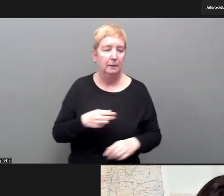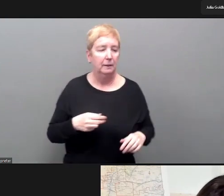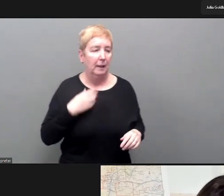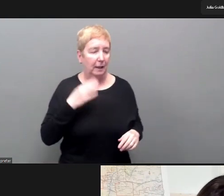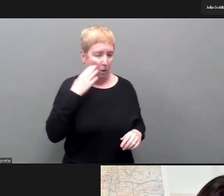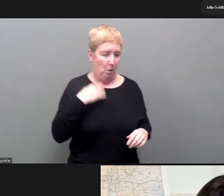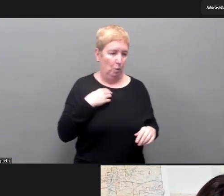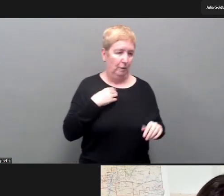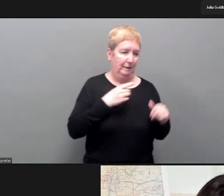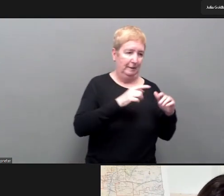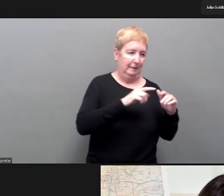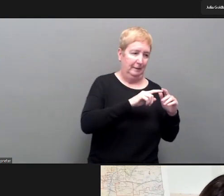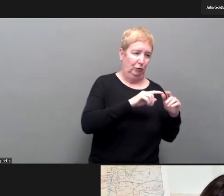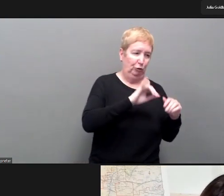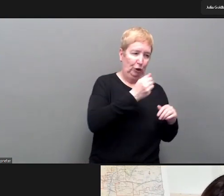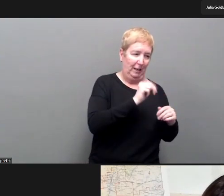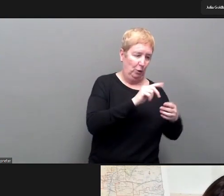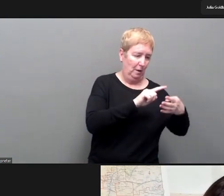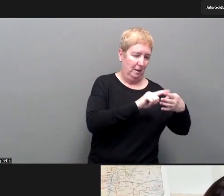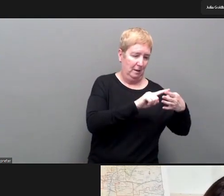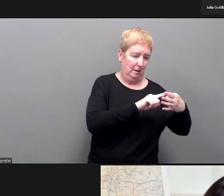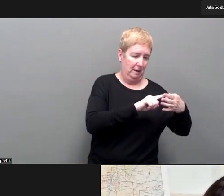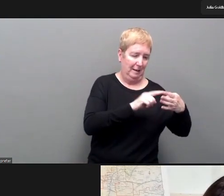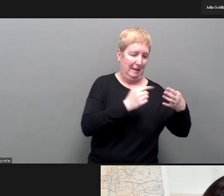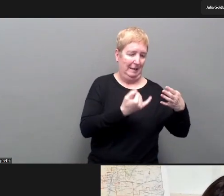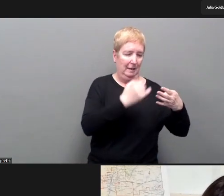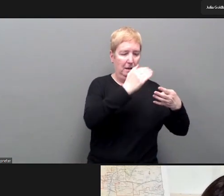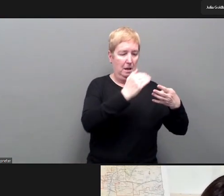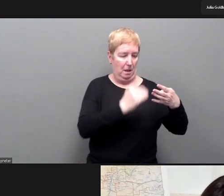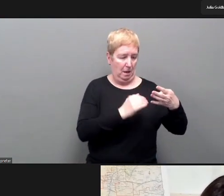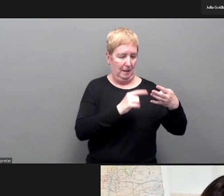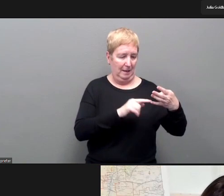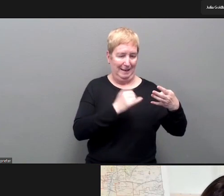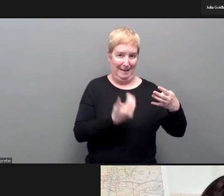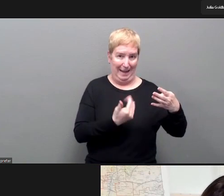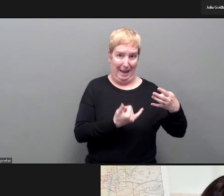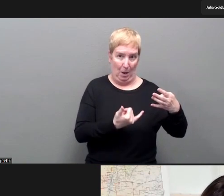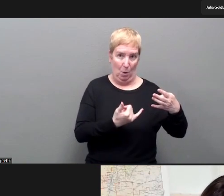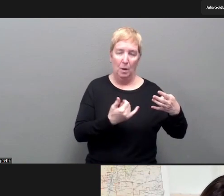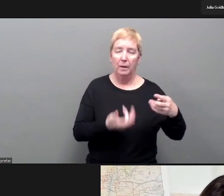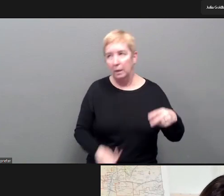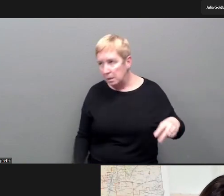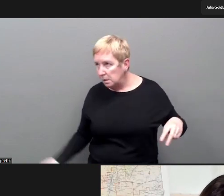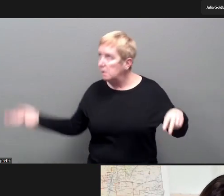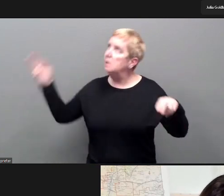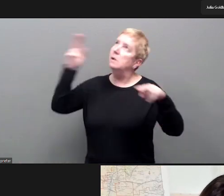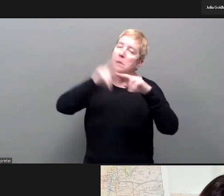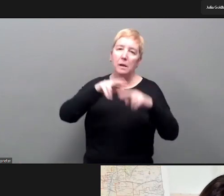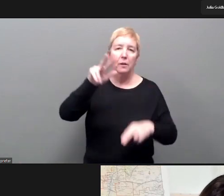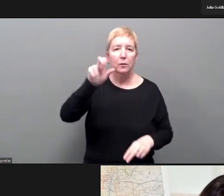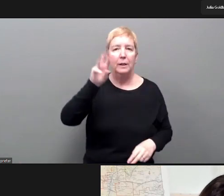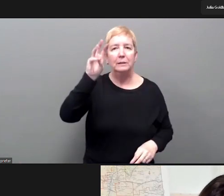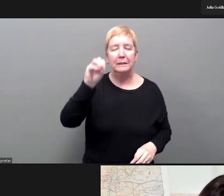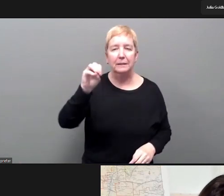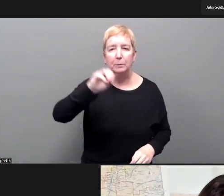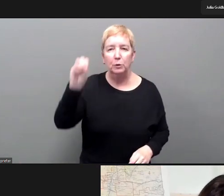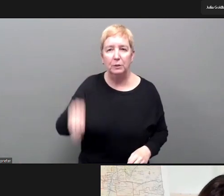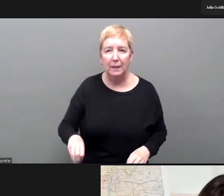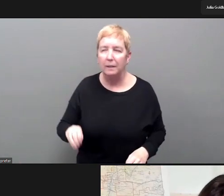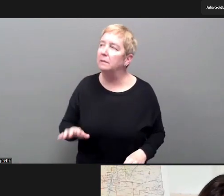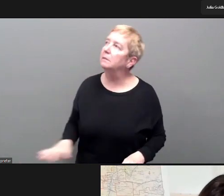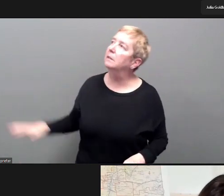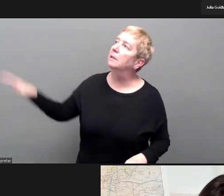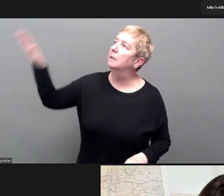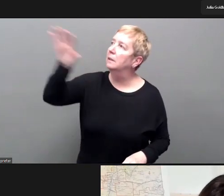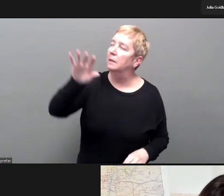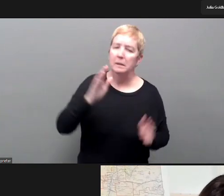risen 360%. And I know they're small numbers, so that sounds bigger than they are, but that it's a national trend that they're rising.